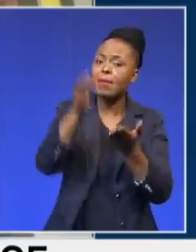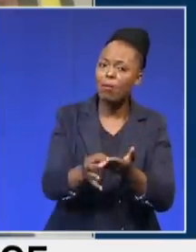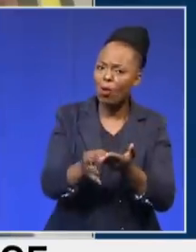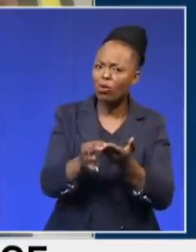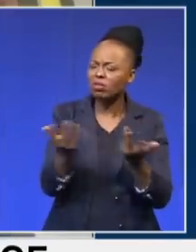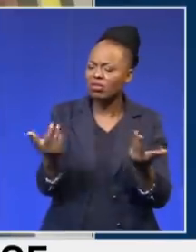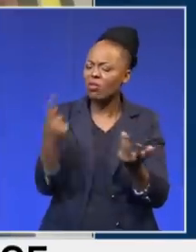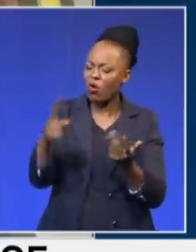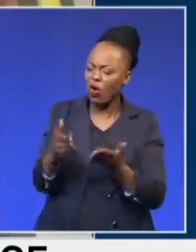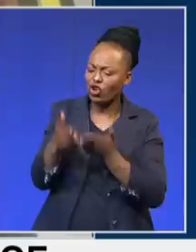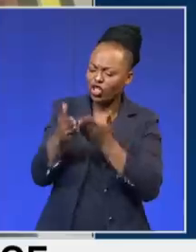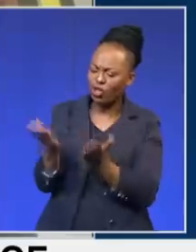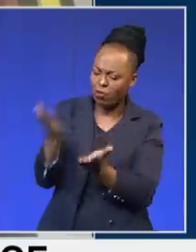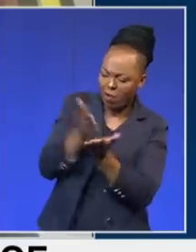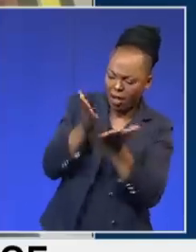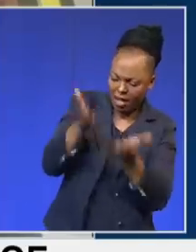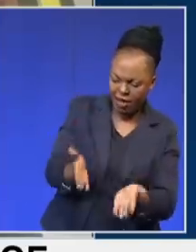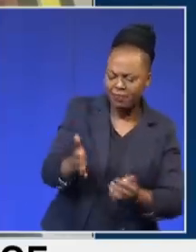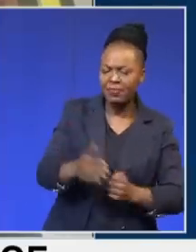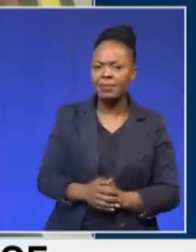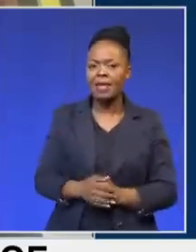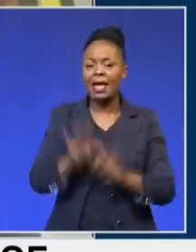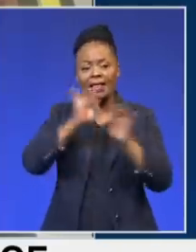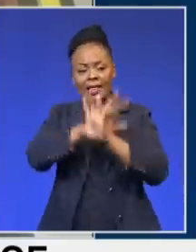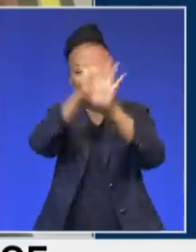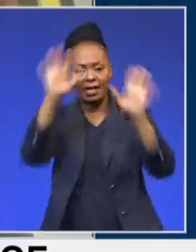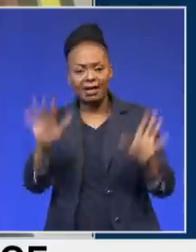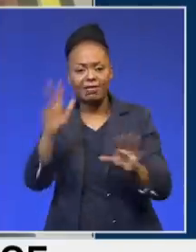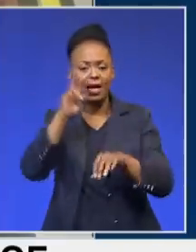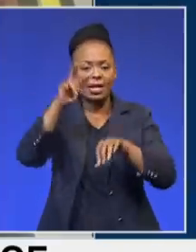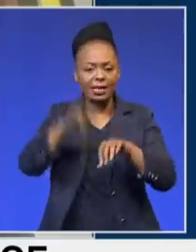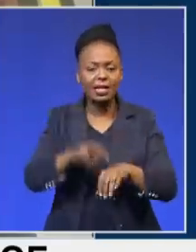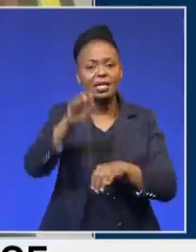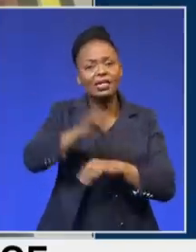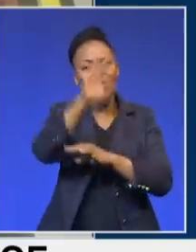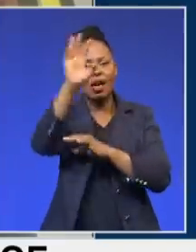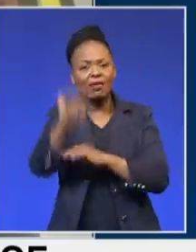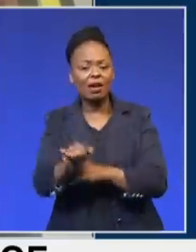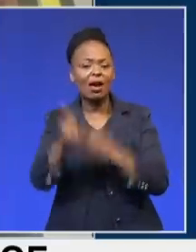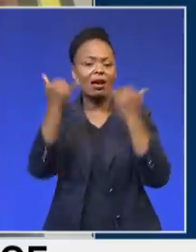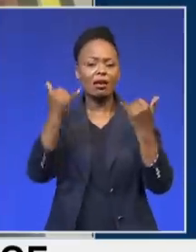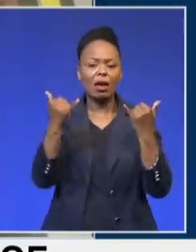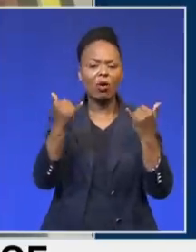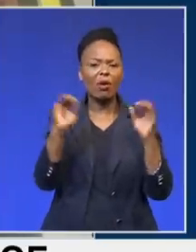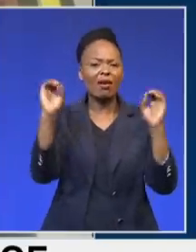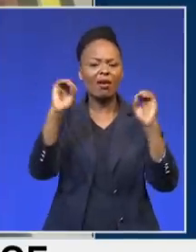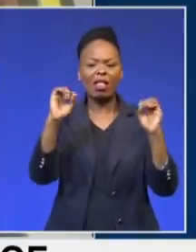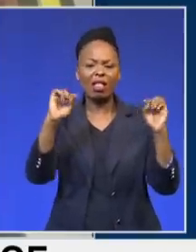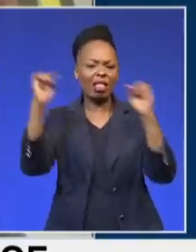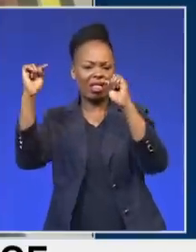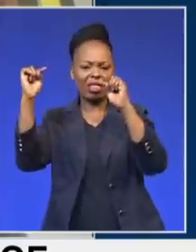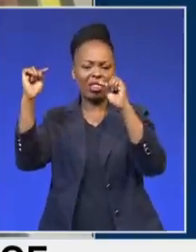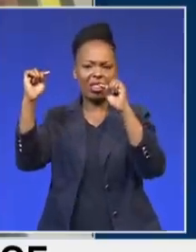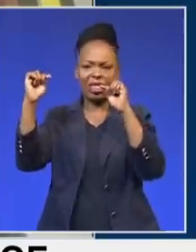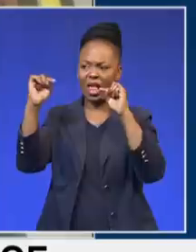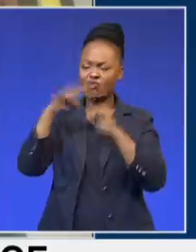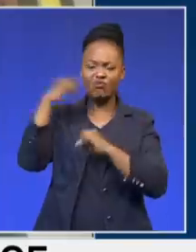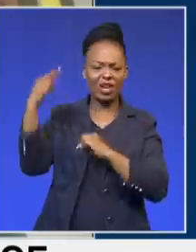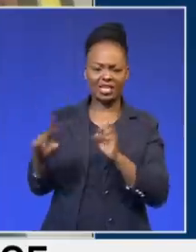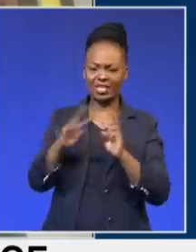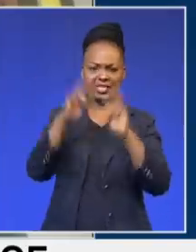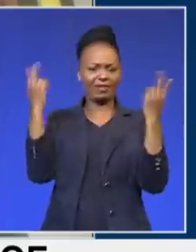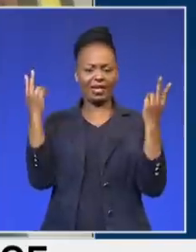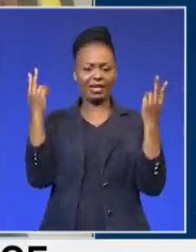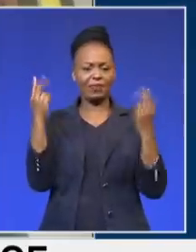docking? Because what we need to clarify is that South Africa has no sanctions against Russia. And the United